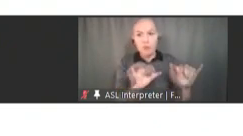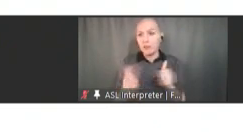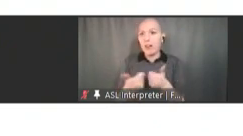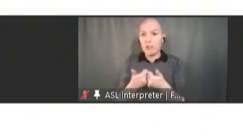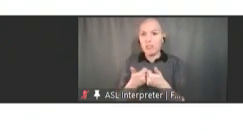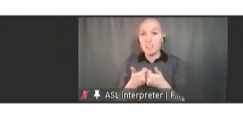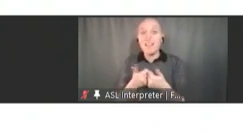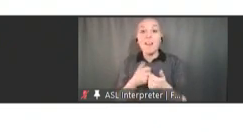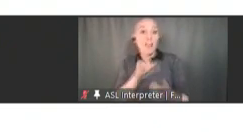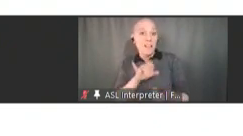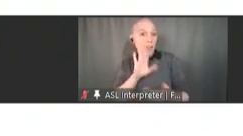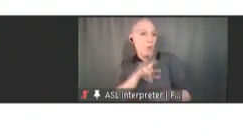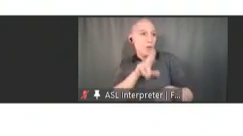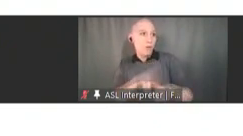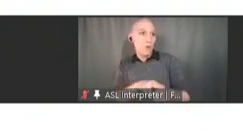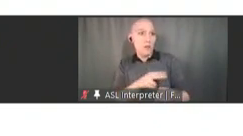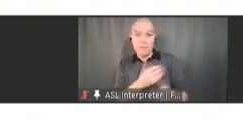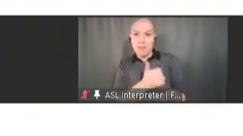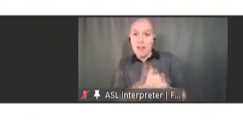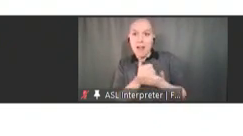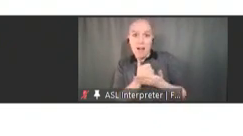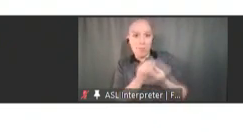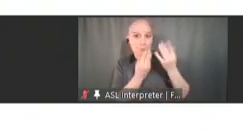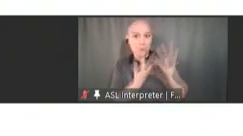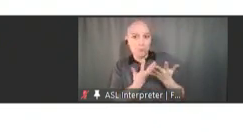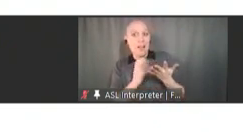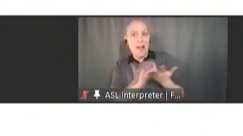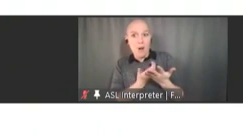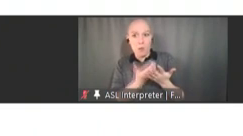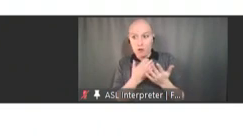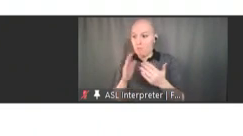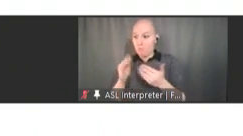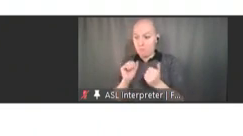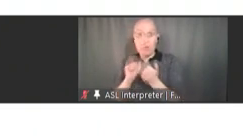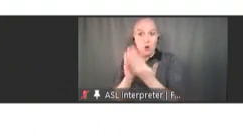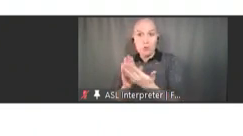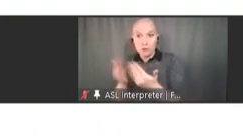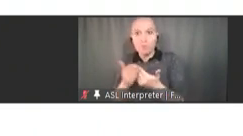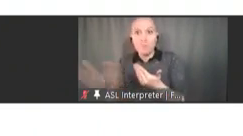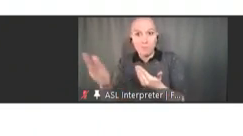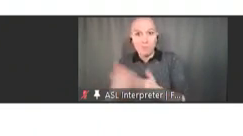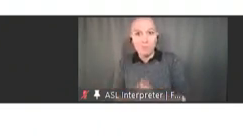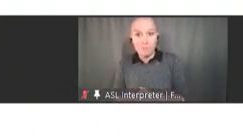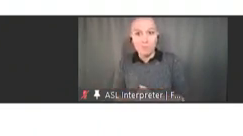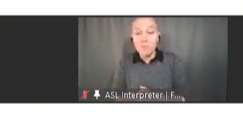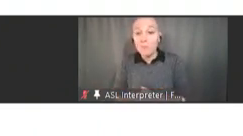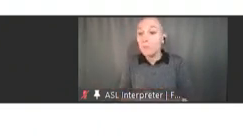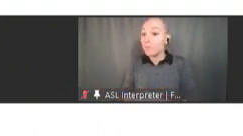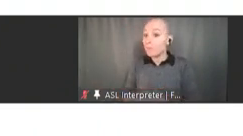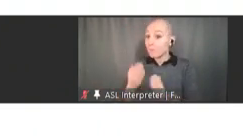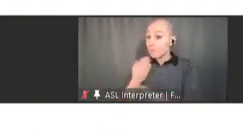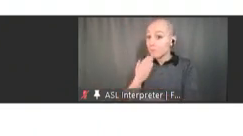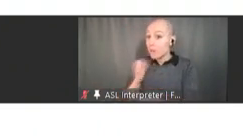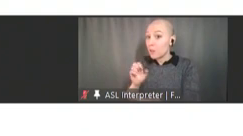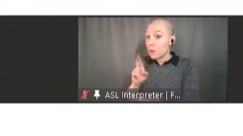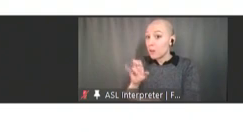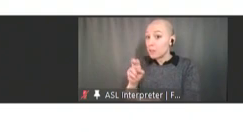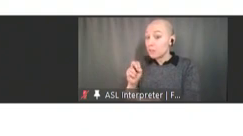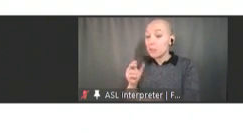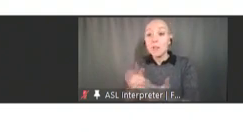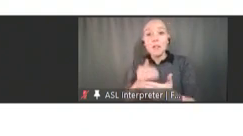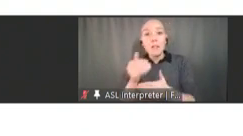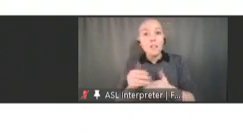inform our approach going forward. So thank you very much. Thank you, Erin. VRBPAC.